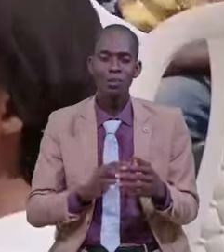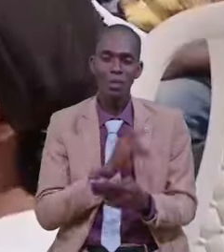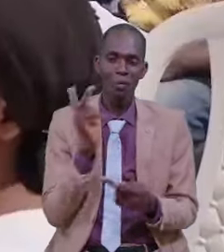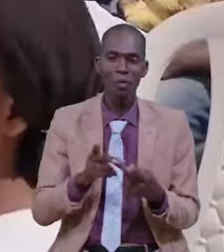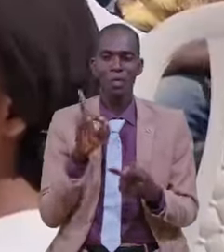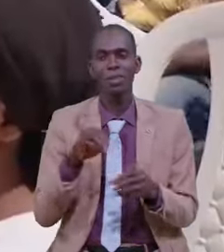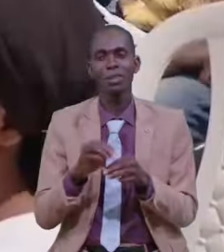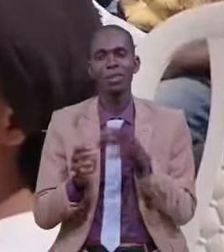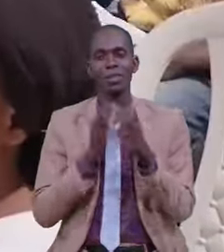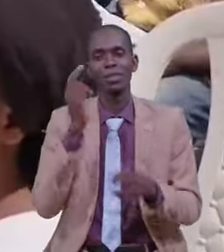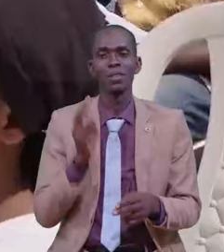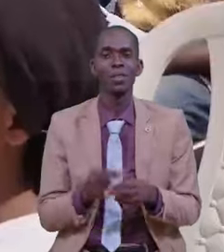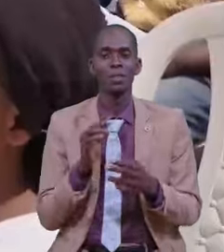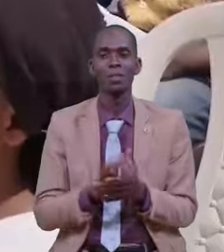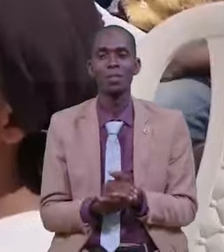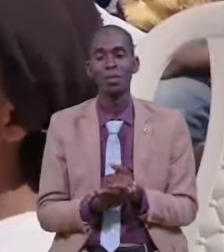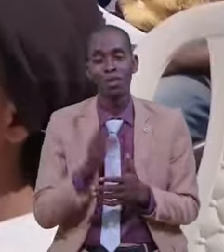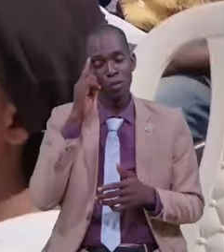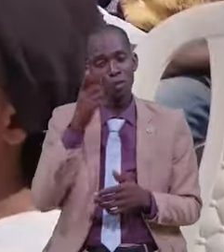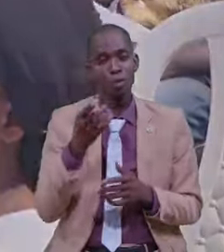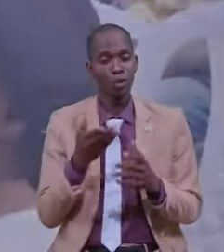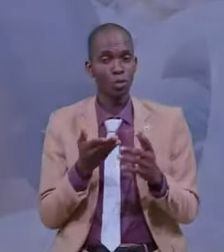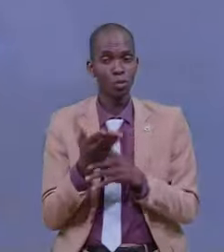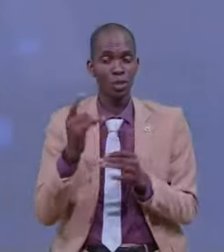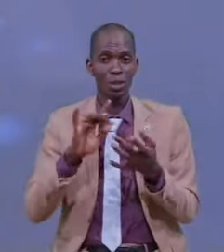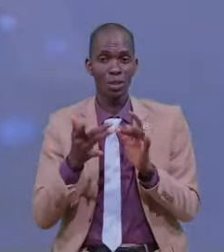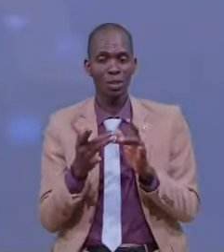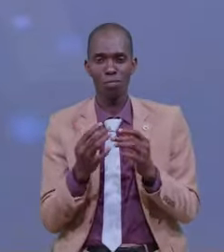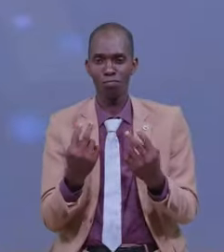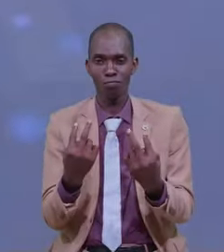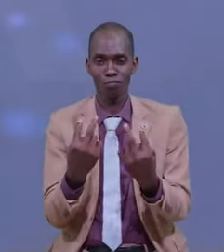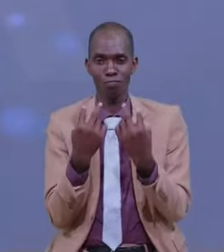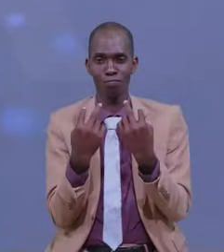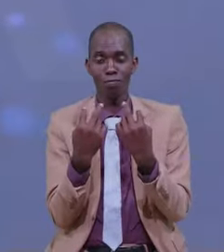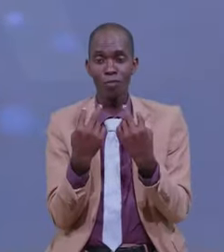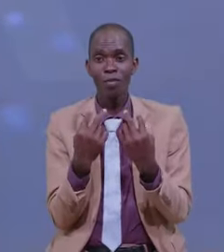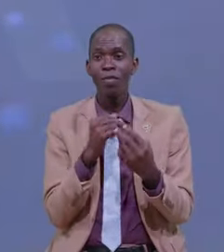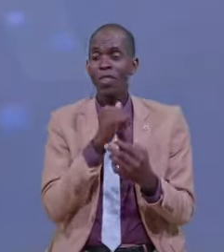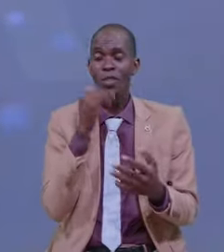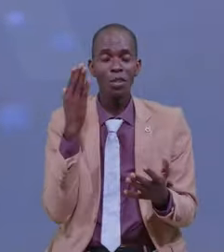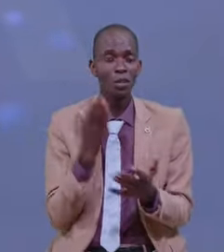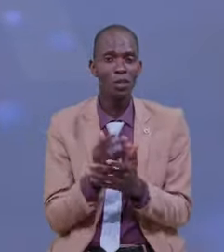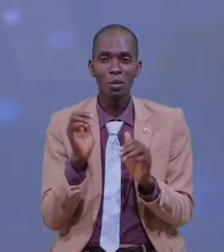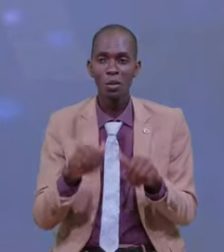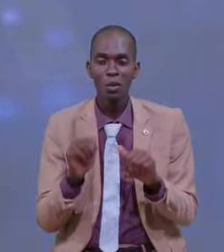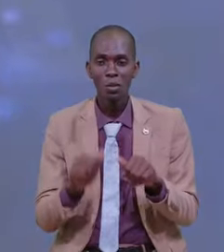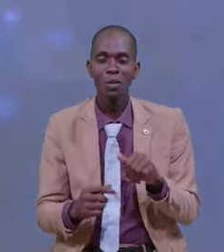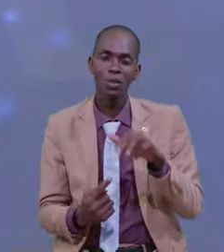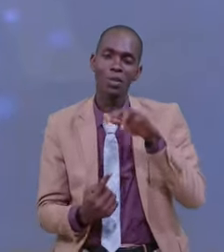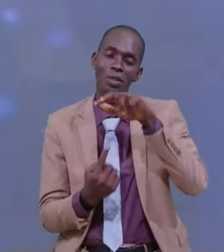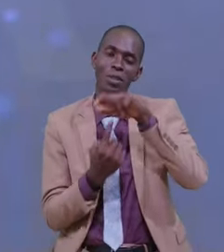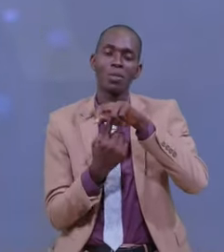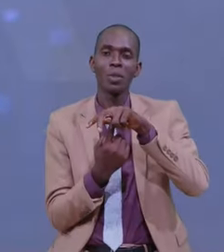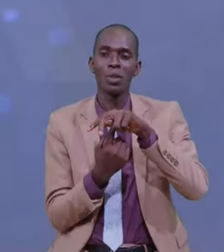name. Online, look at me here. Unstoppable champion, online,